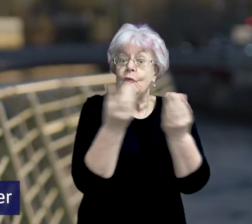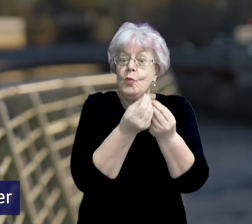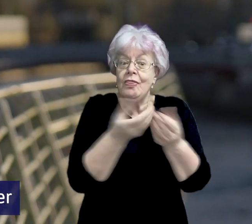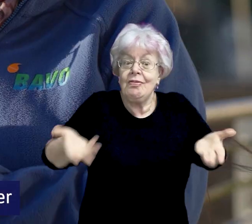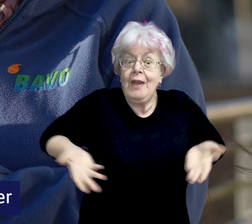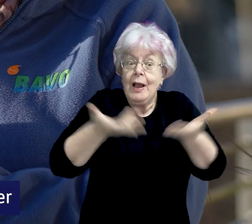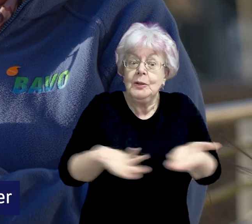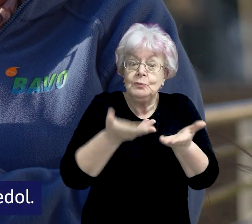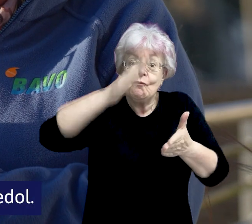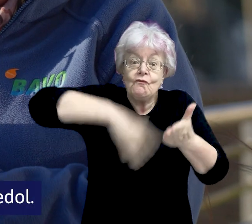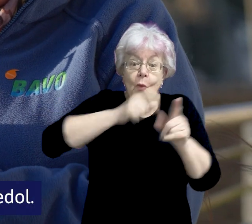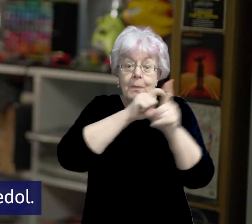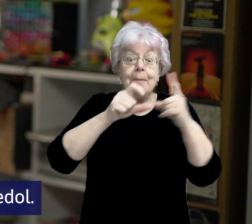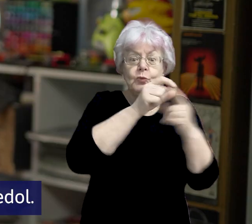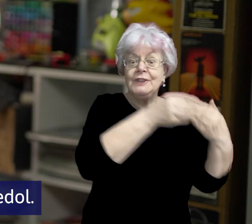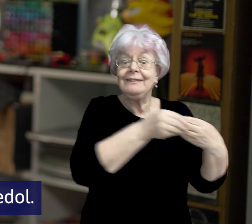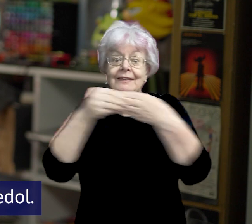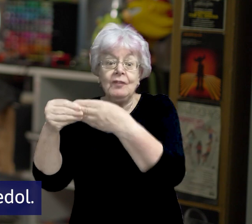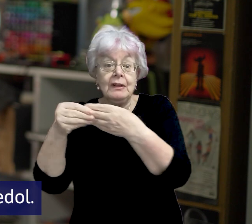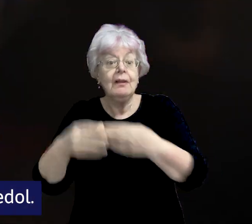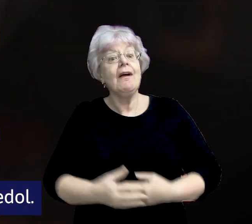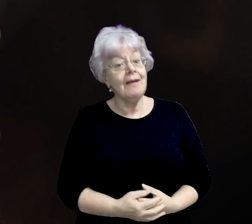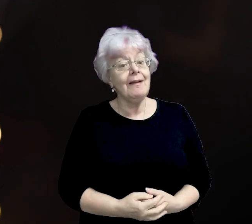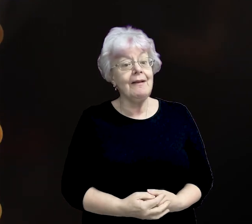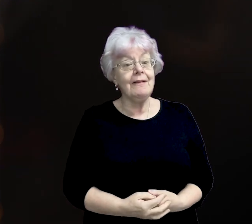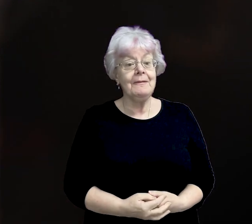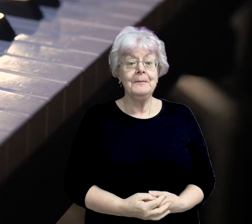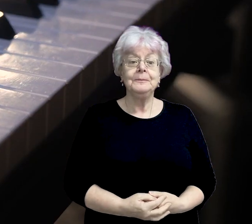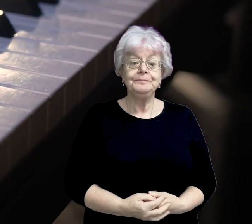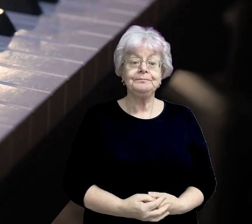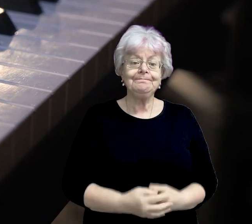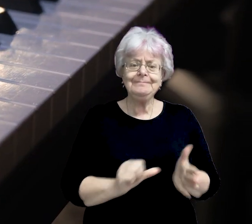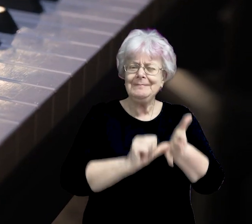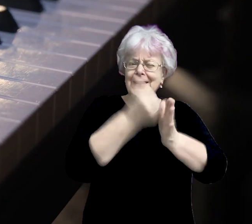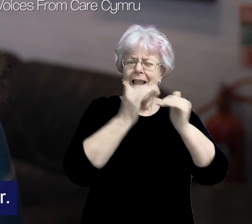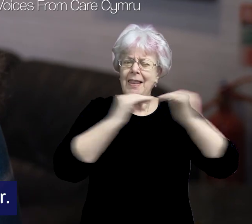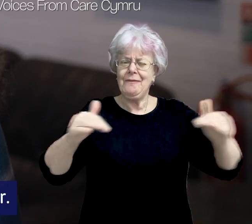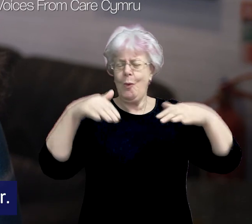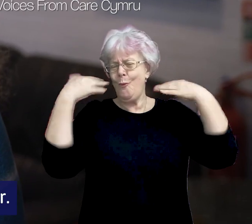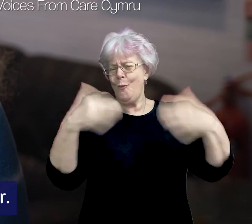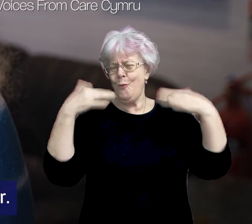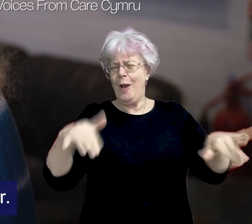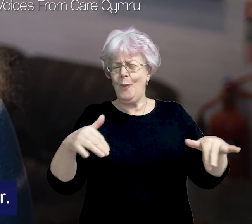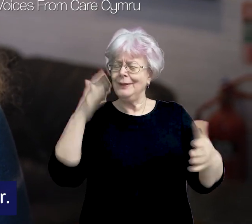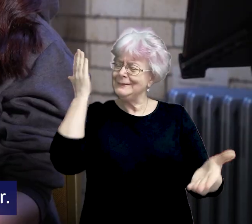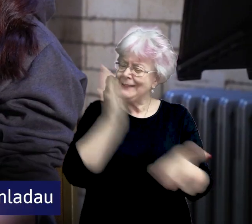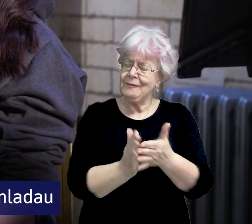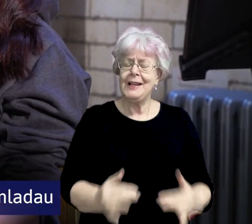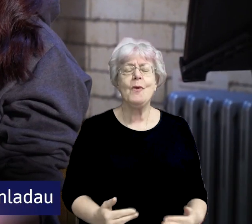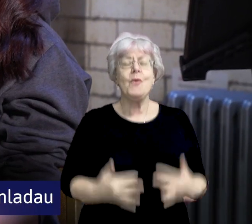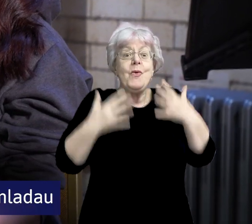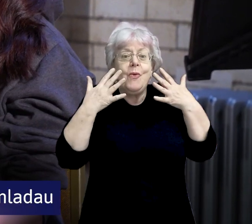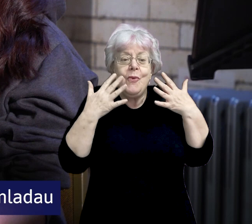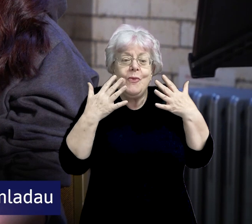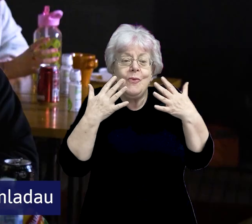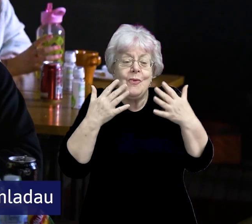the encouragement and confidence provided by the community navigators. The level of talent, just inspirational really, talking